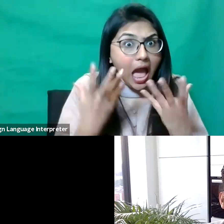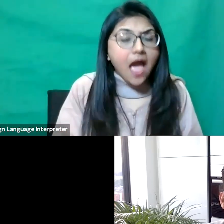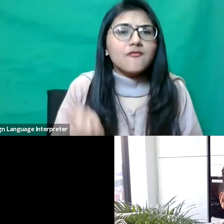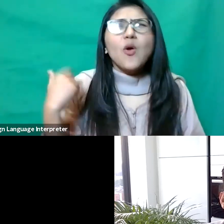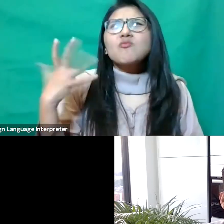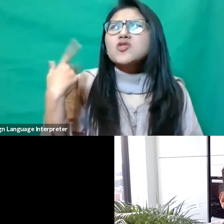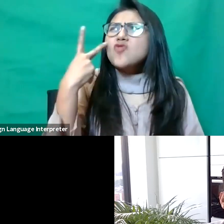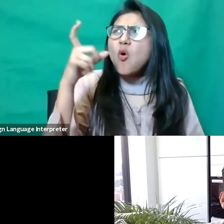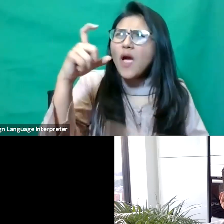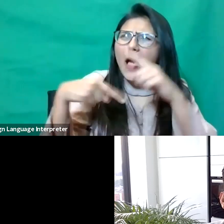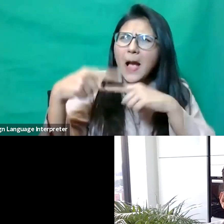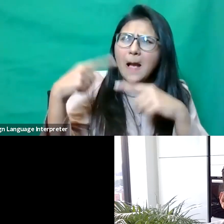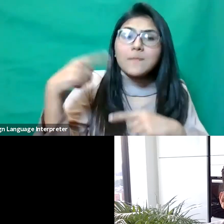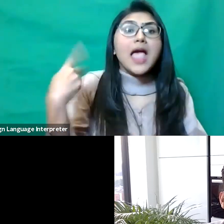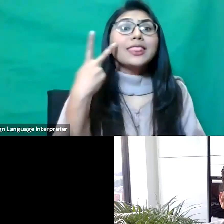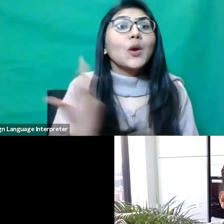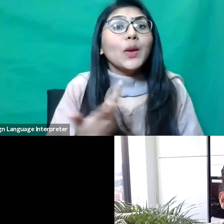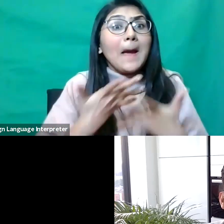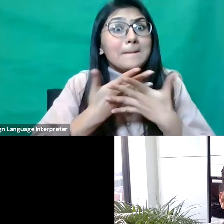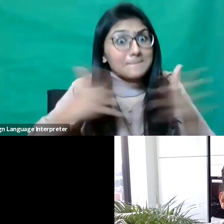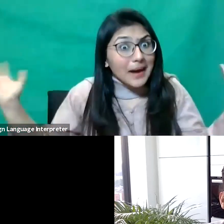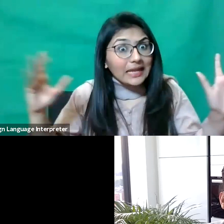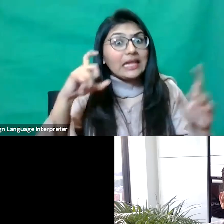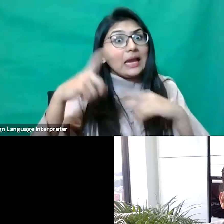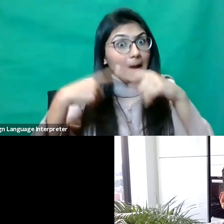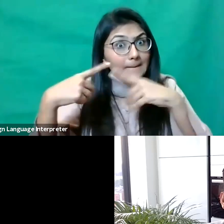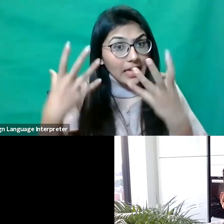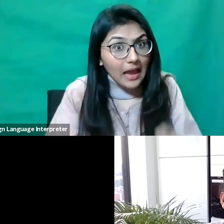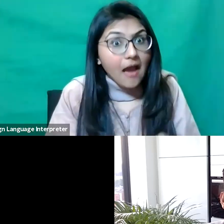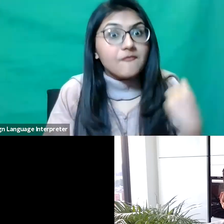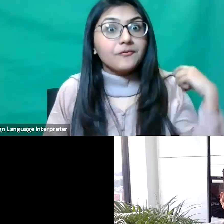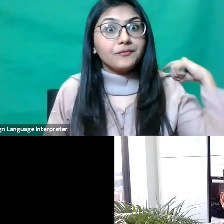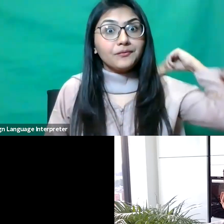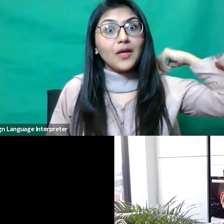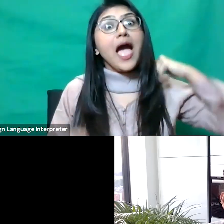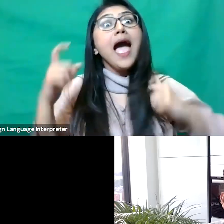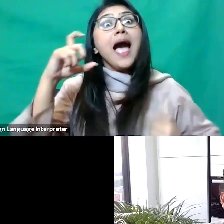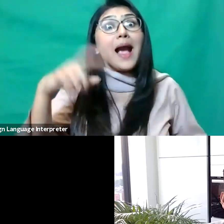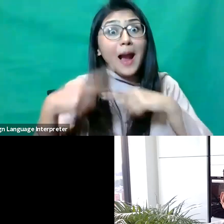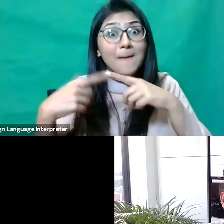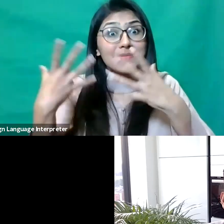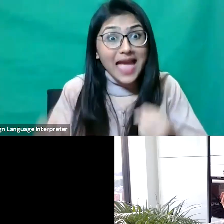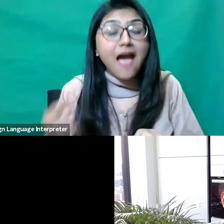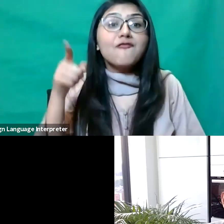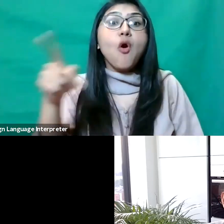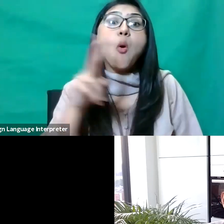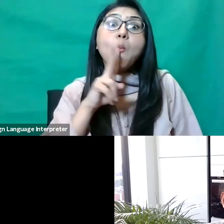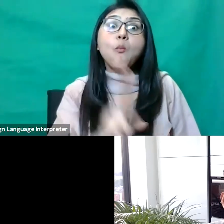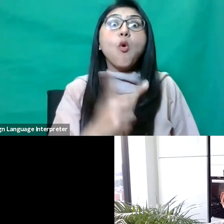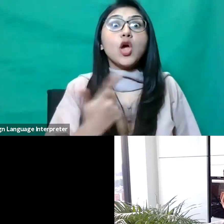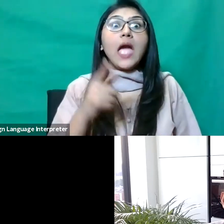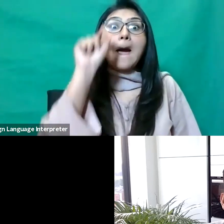won't mind, because I find that in bigger companies, they have a percentage of deaf people that they have